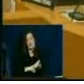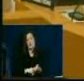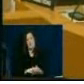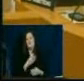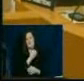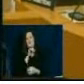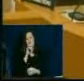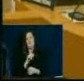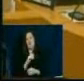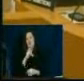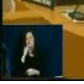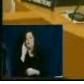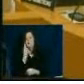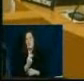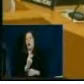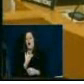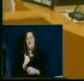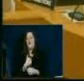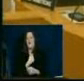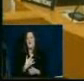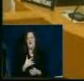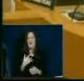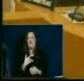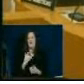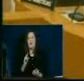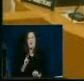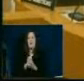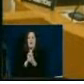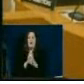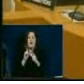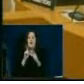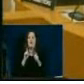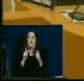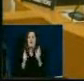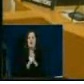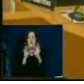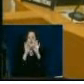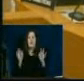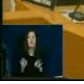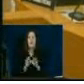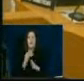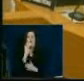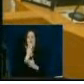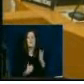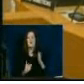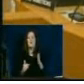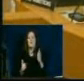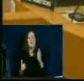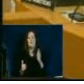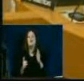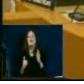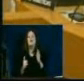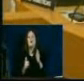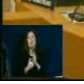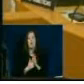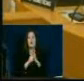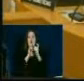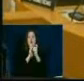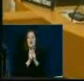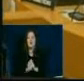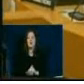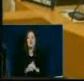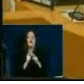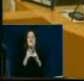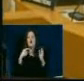and that was the one that we felt met legal form due to some legal changes